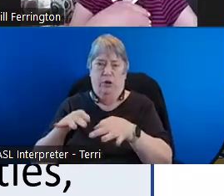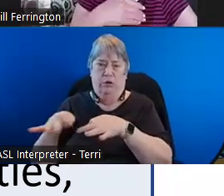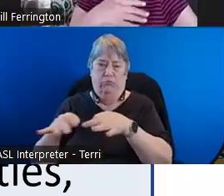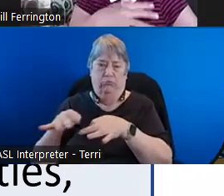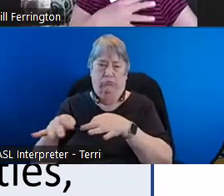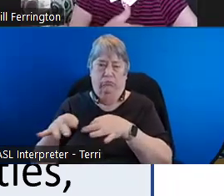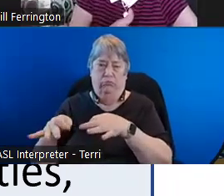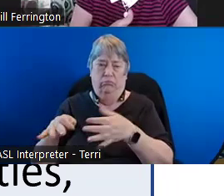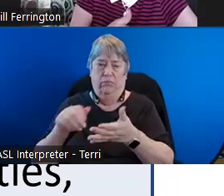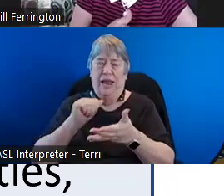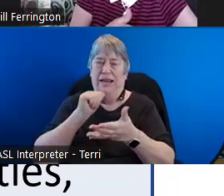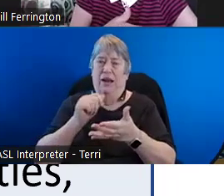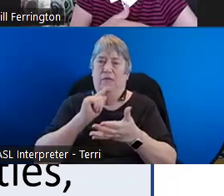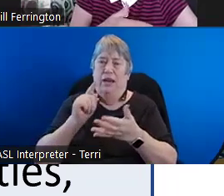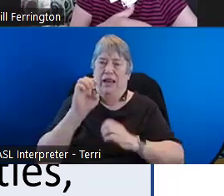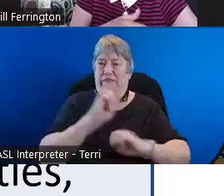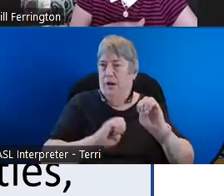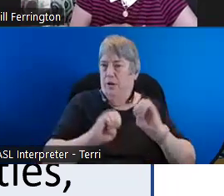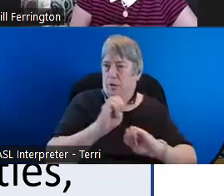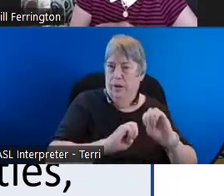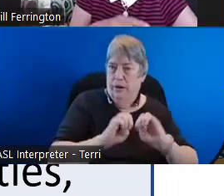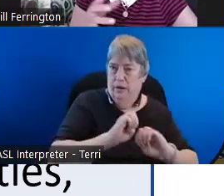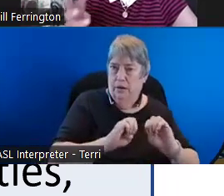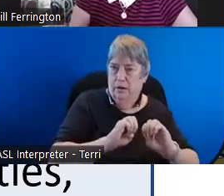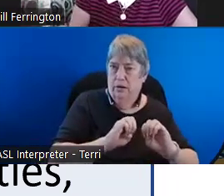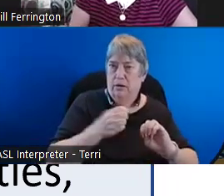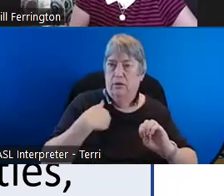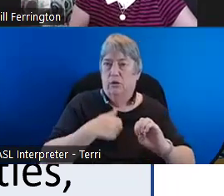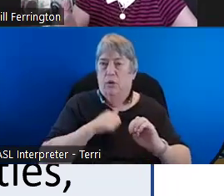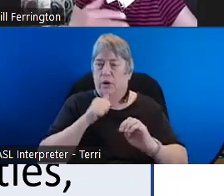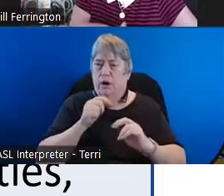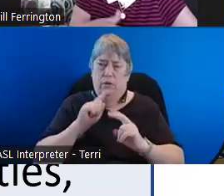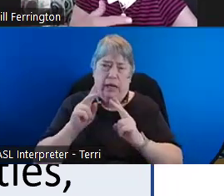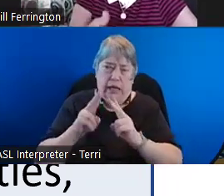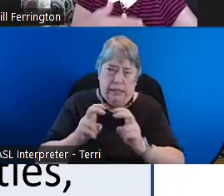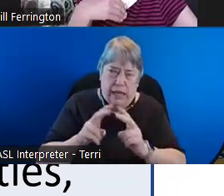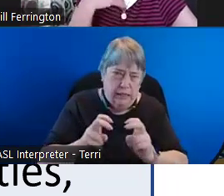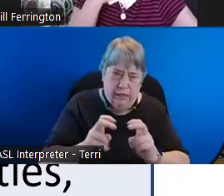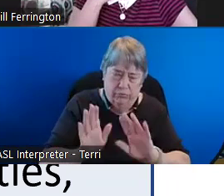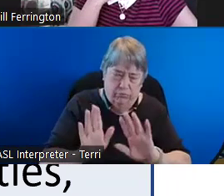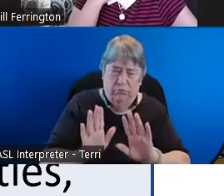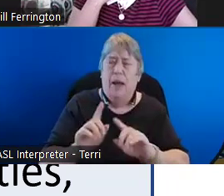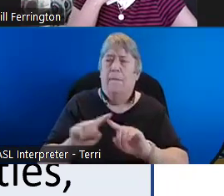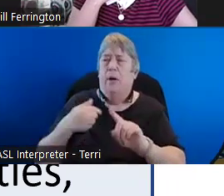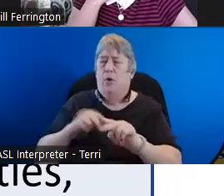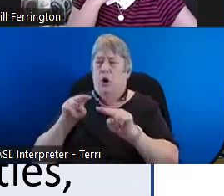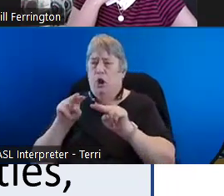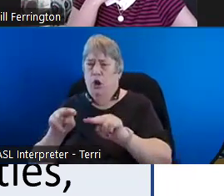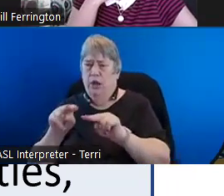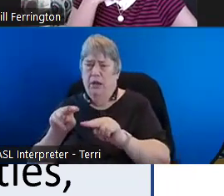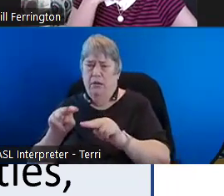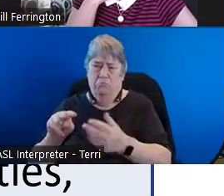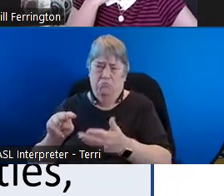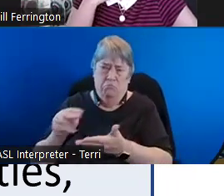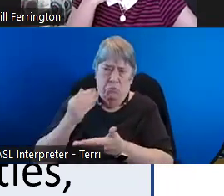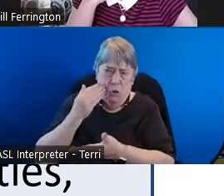getting to know, it's a very person-centered process where we're not as much about assessing, but observing and getting to know an individual and what their